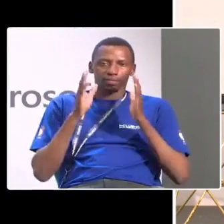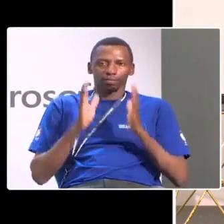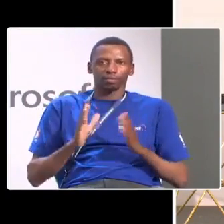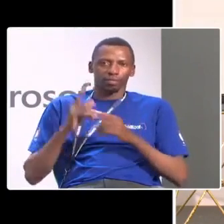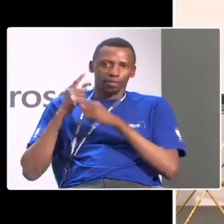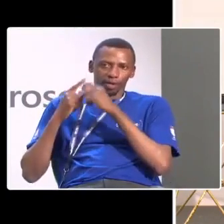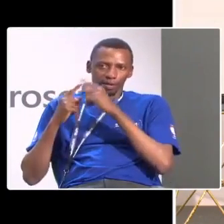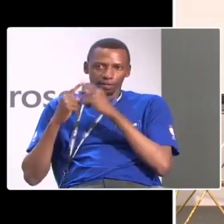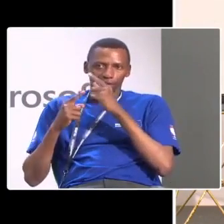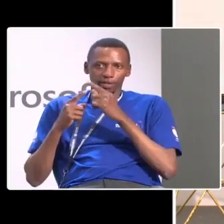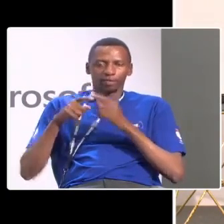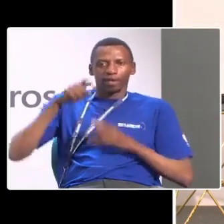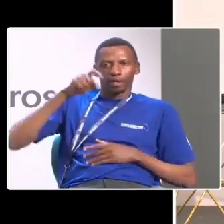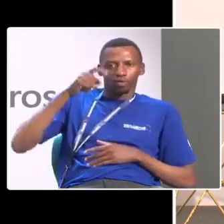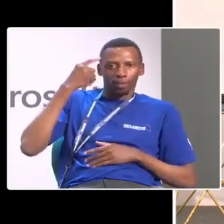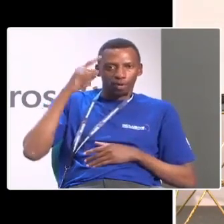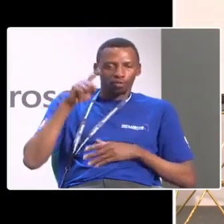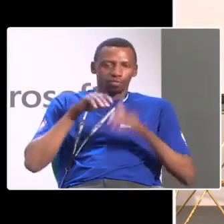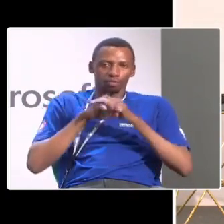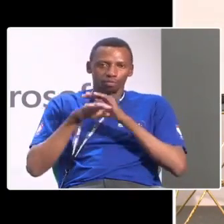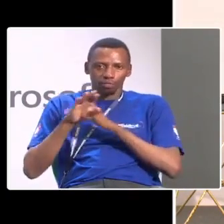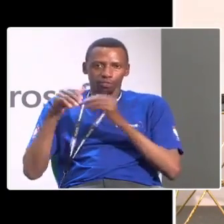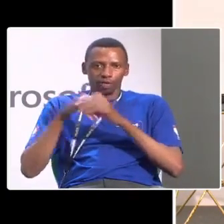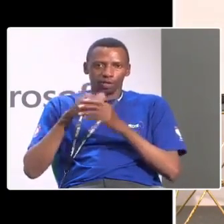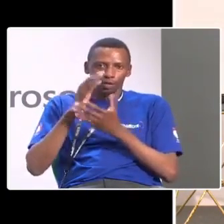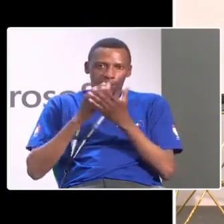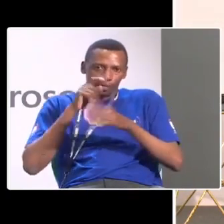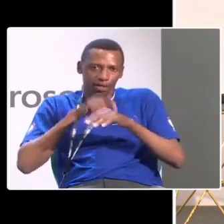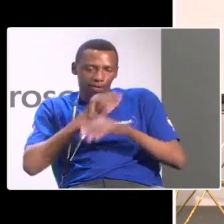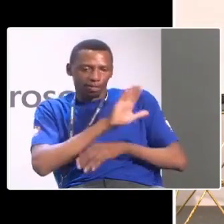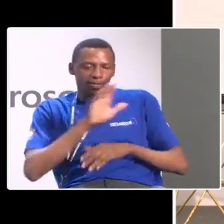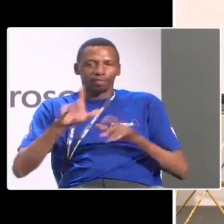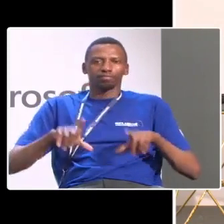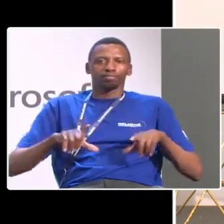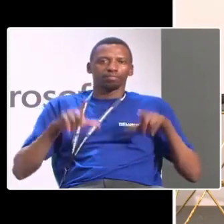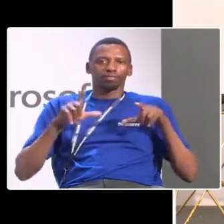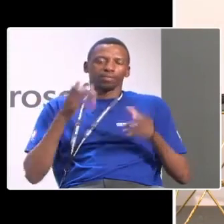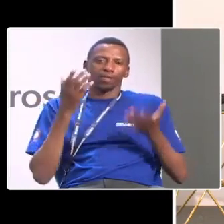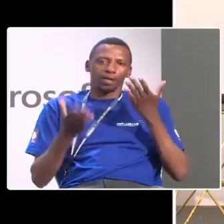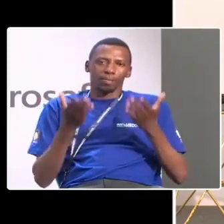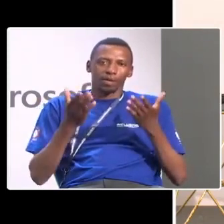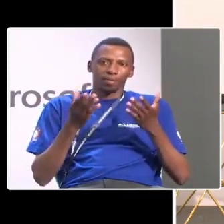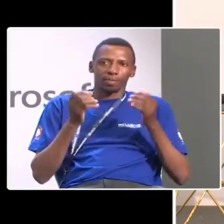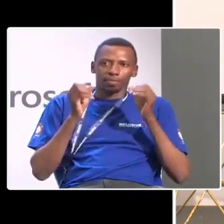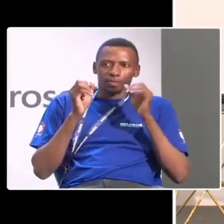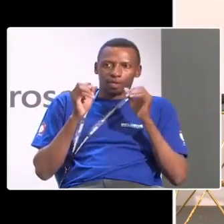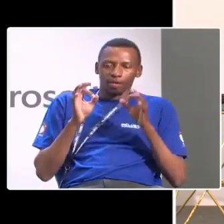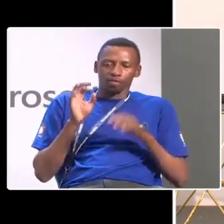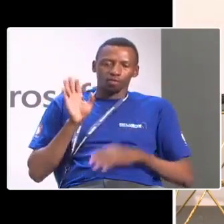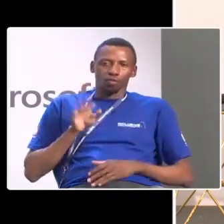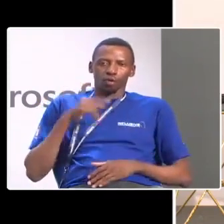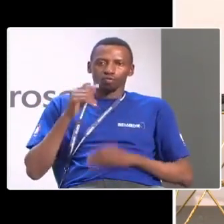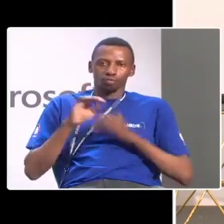experienced a requirement for accessibility at some point in their lives. So whether it's a mother who's pregnant,